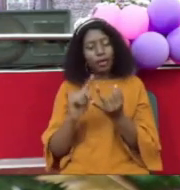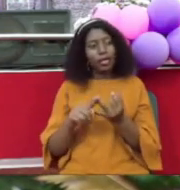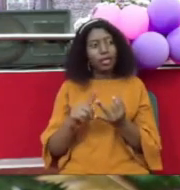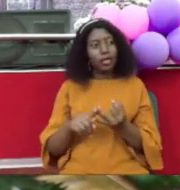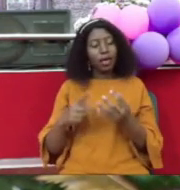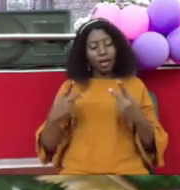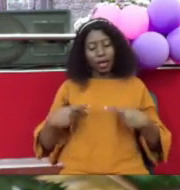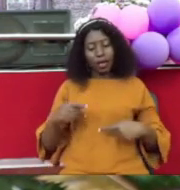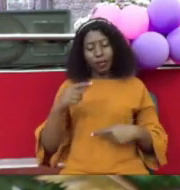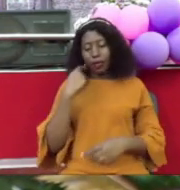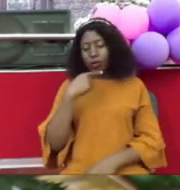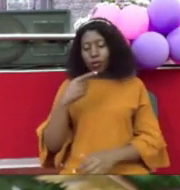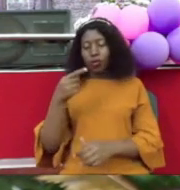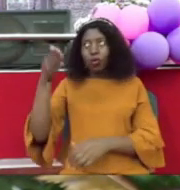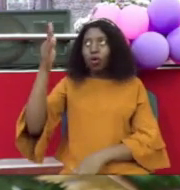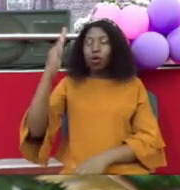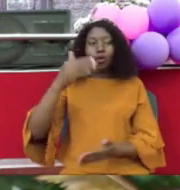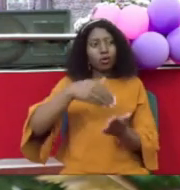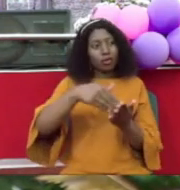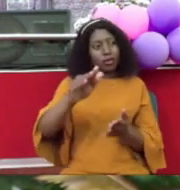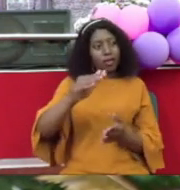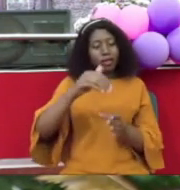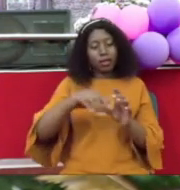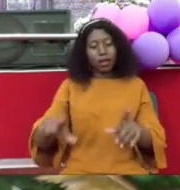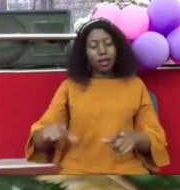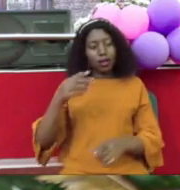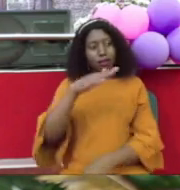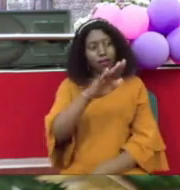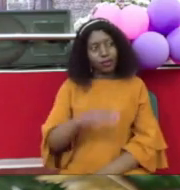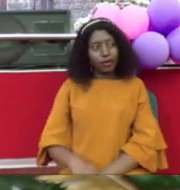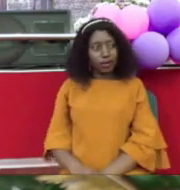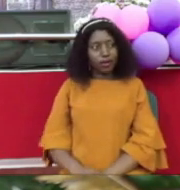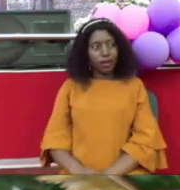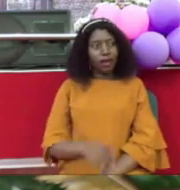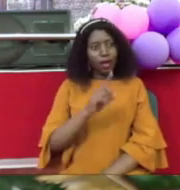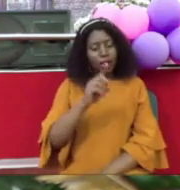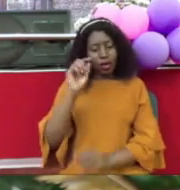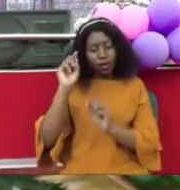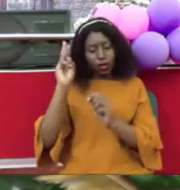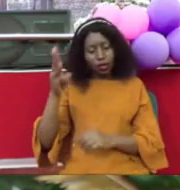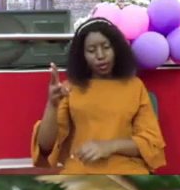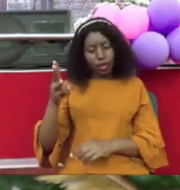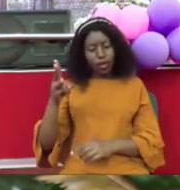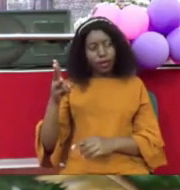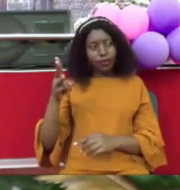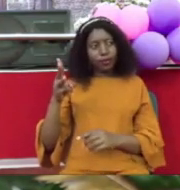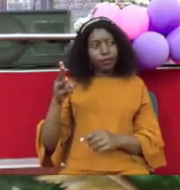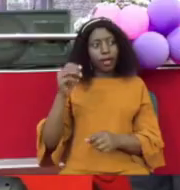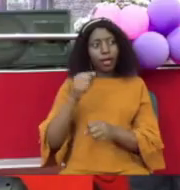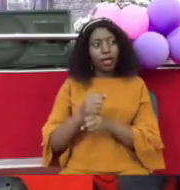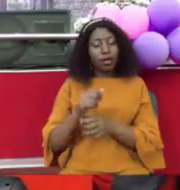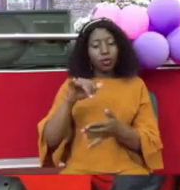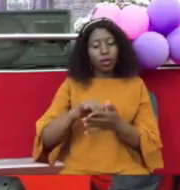that God brings your way. Wala Mungu, watu Mungu ameleta mbele yako. And he will do so by enabling us with his Holy